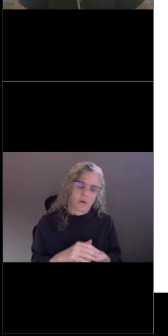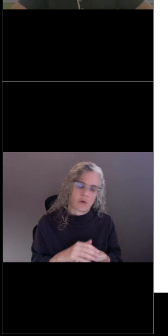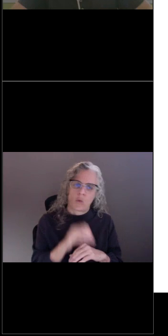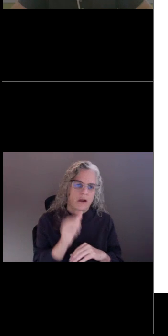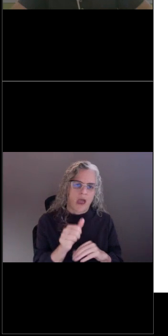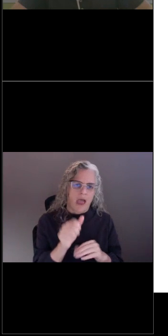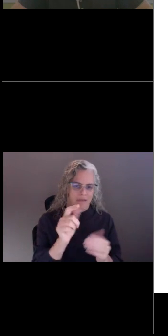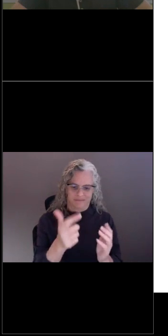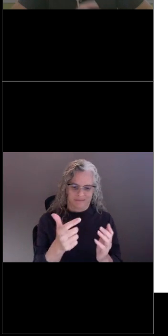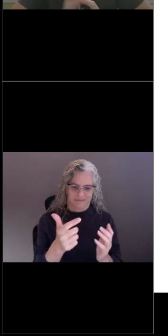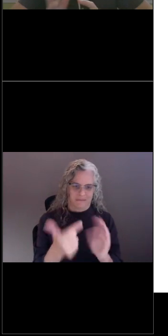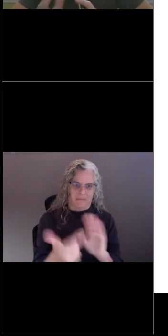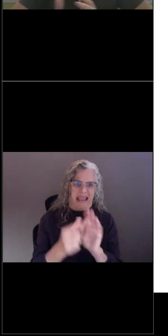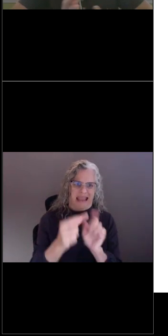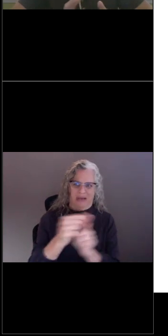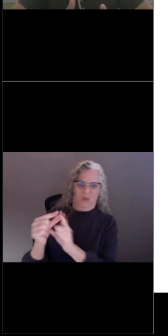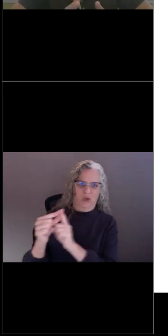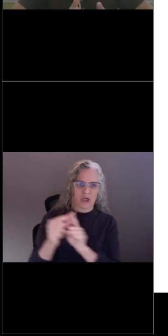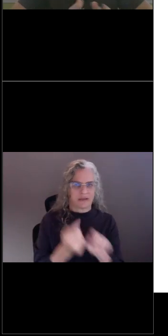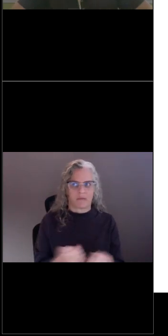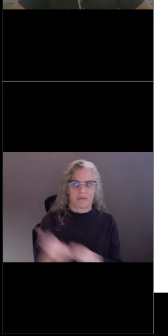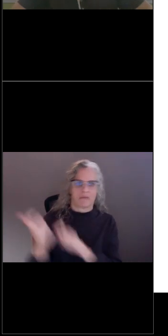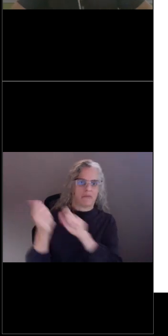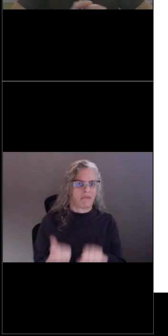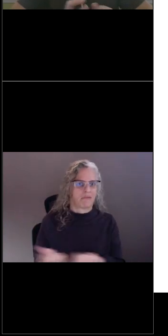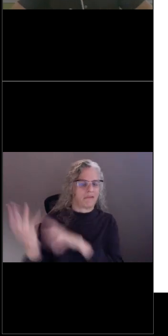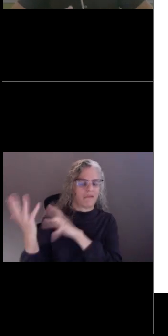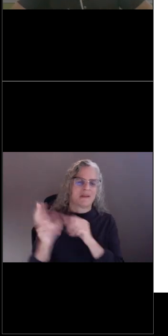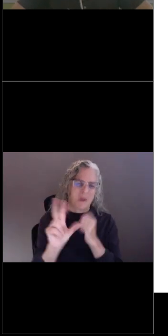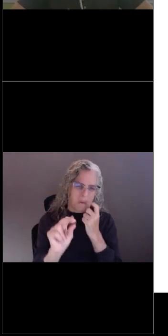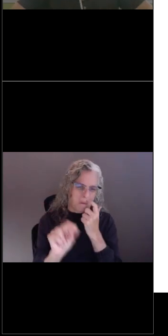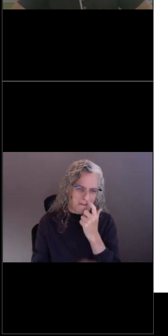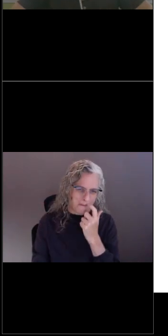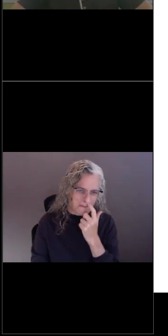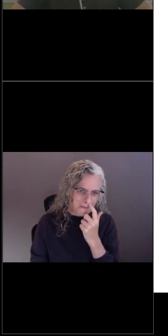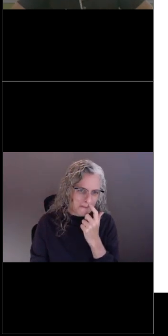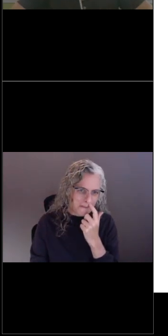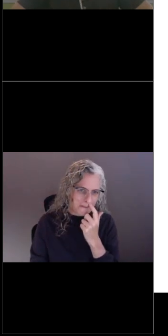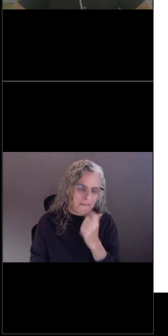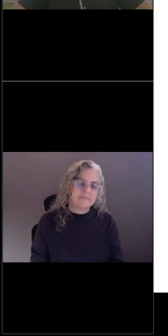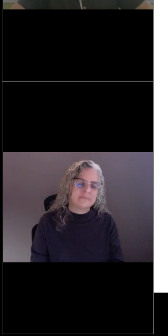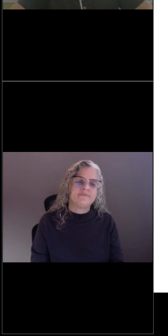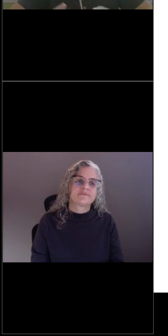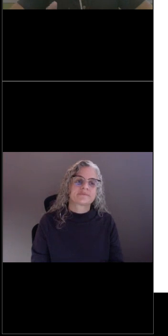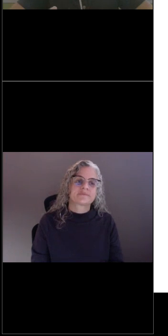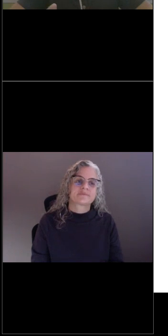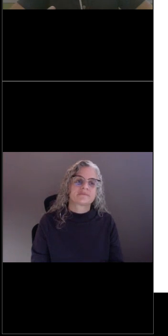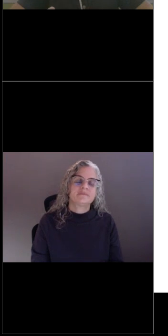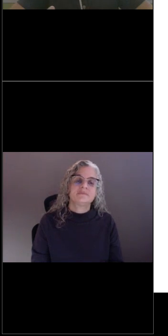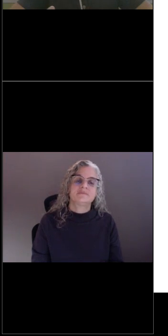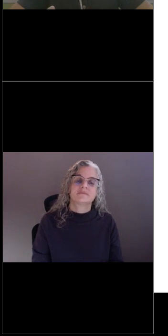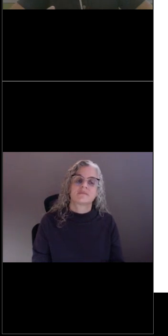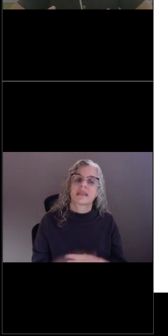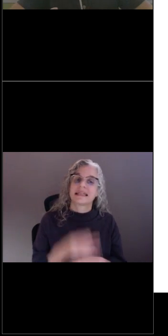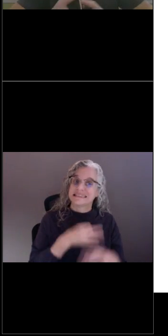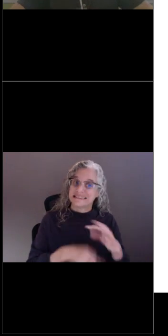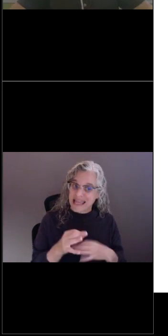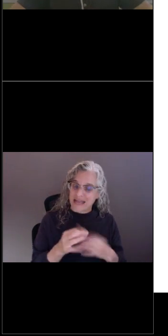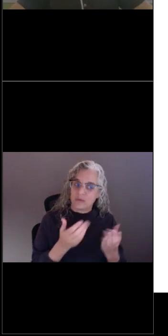LSA is not saying that you shouldn't say some words and not others. What we are suggesting, though, is that you may want to pause to